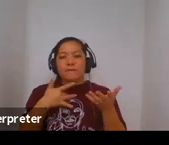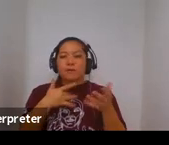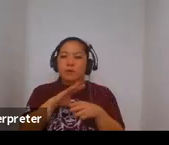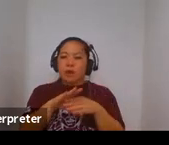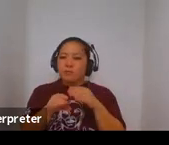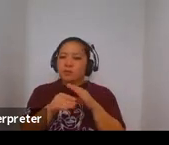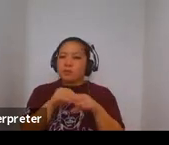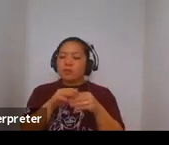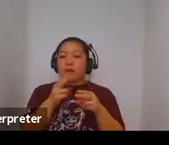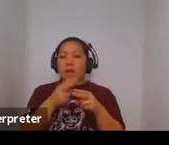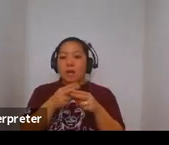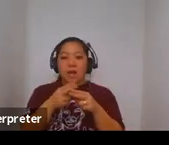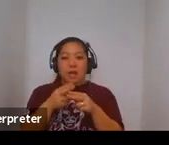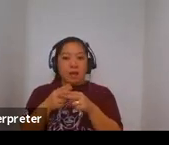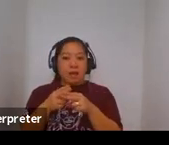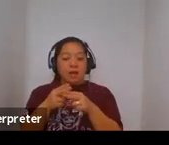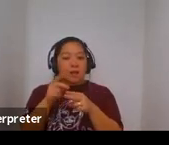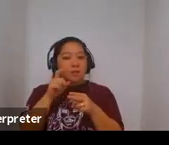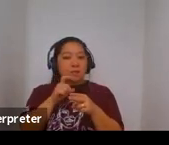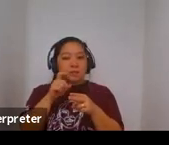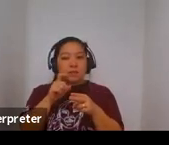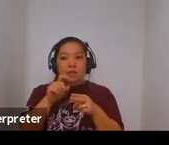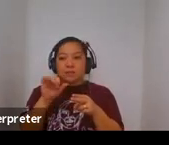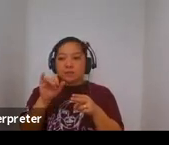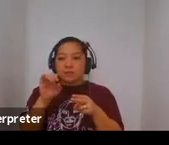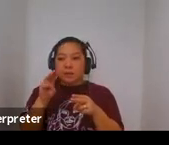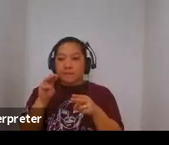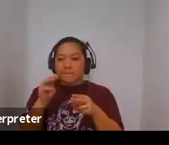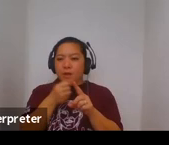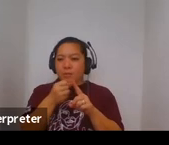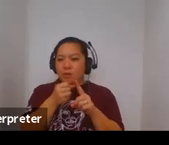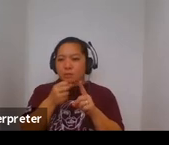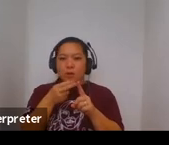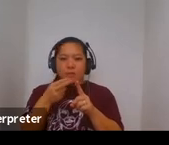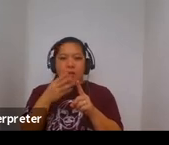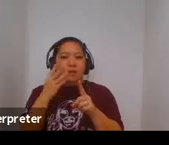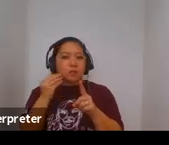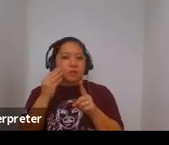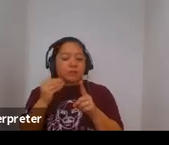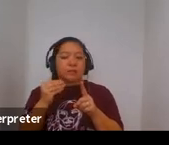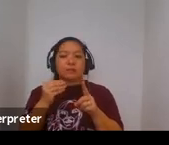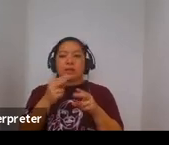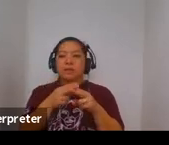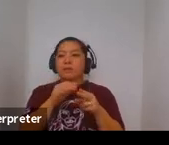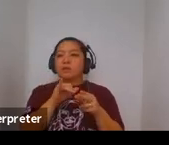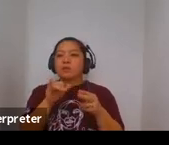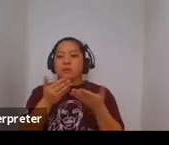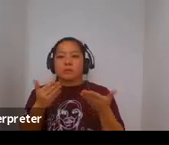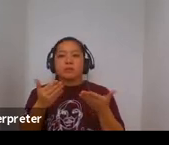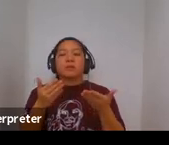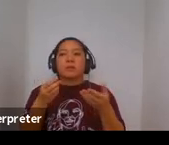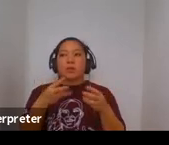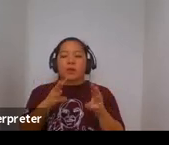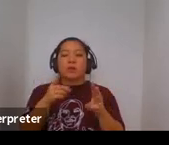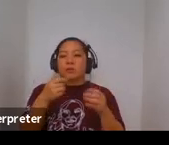comfortable naming the sexism, abuse, harassment they're experiencing in these systems, that's when you have